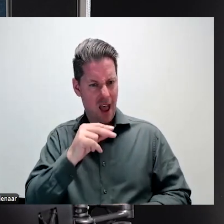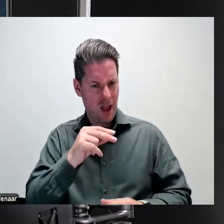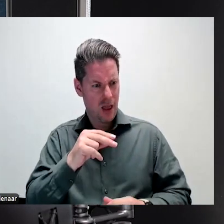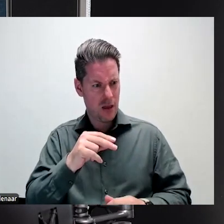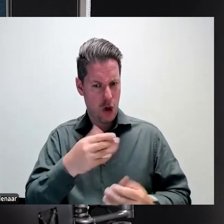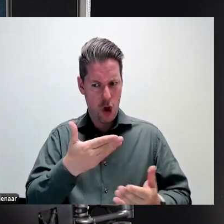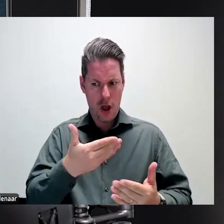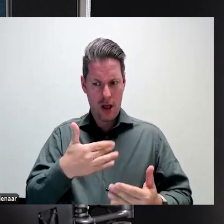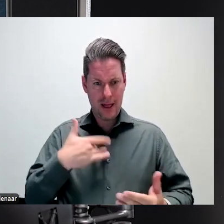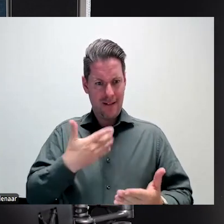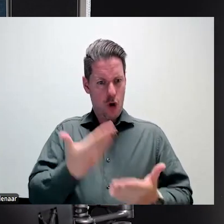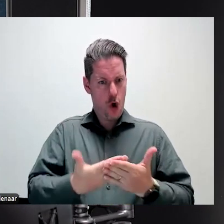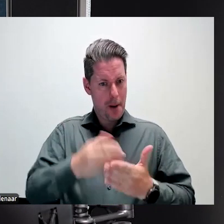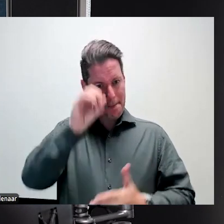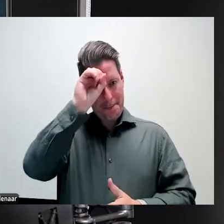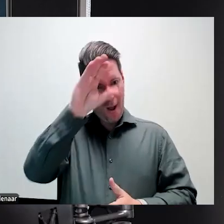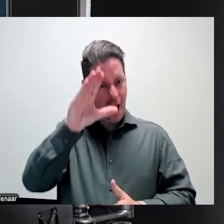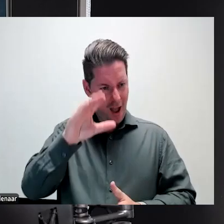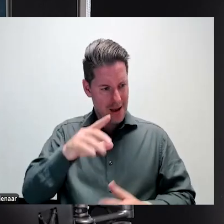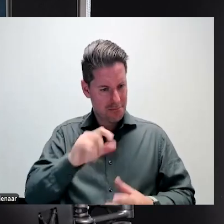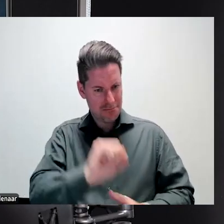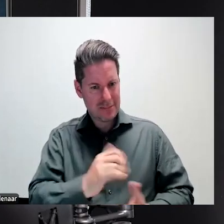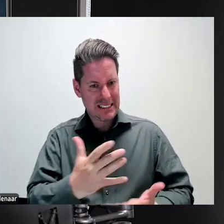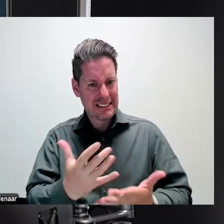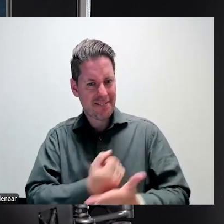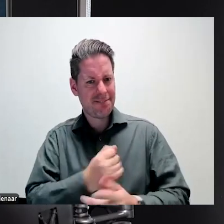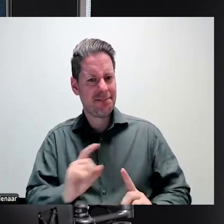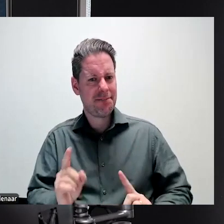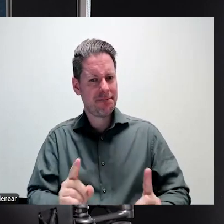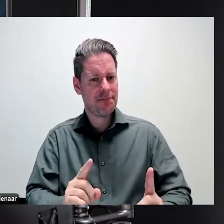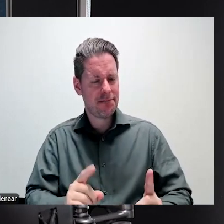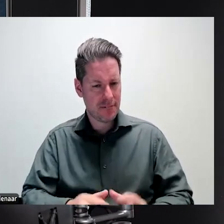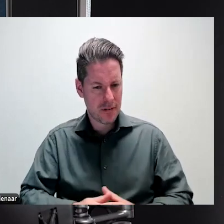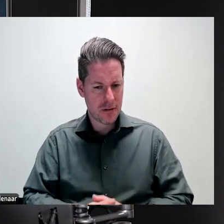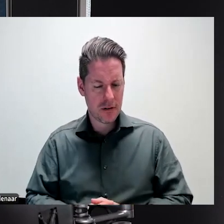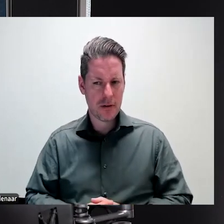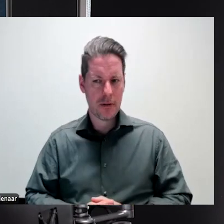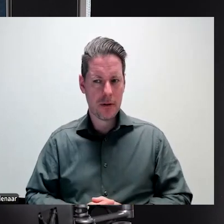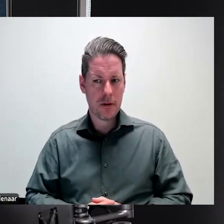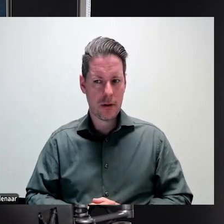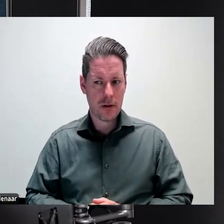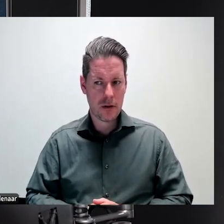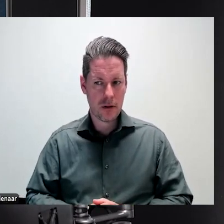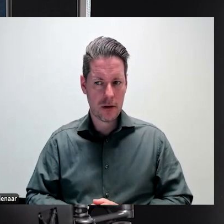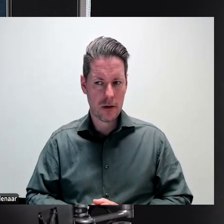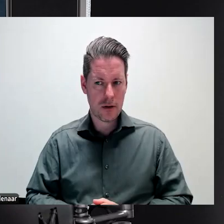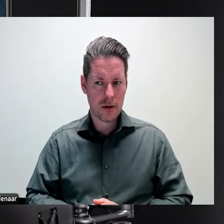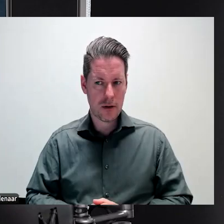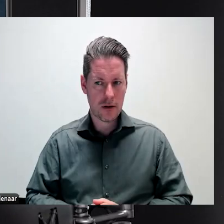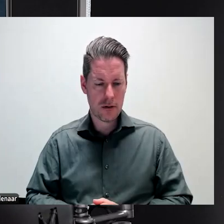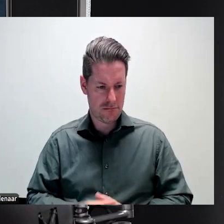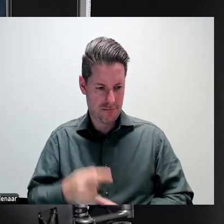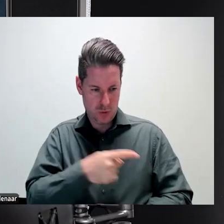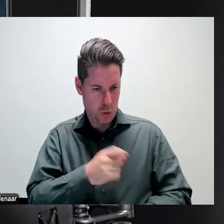primitive and certainly wouldn't pass any muster for workplace health and safety.